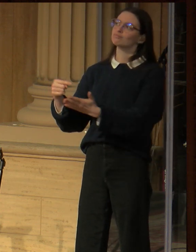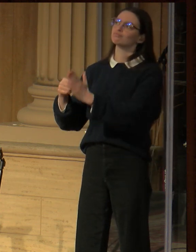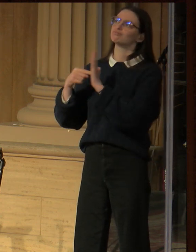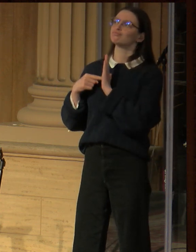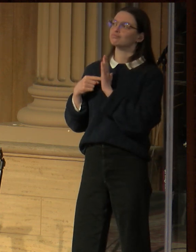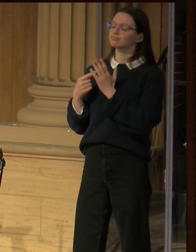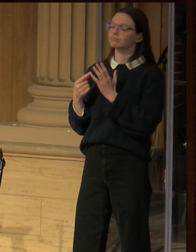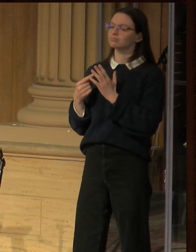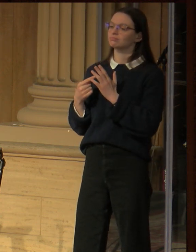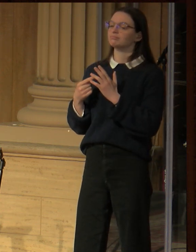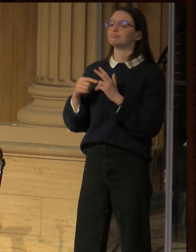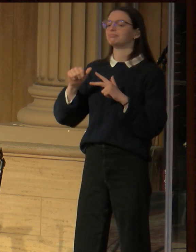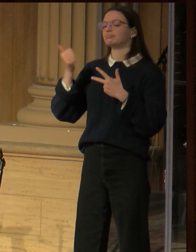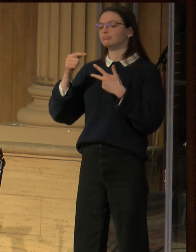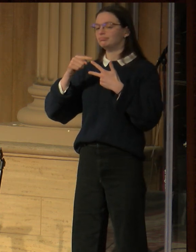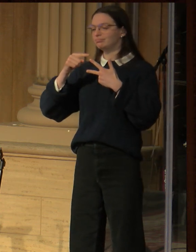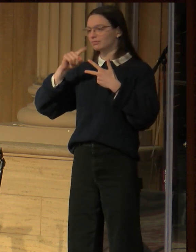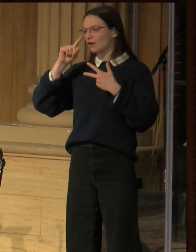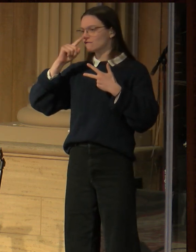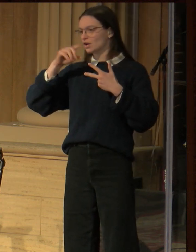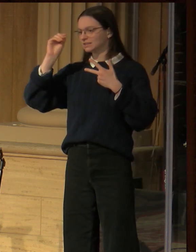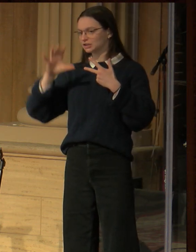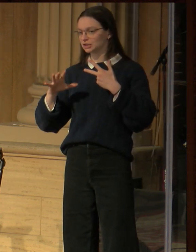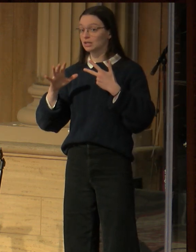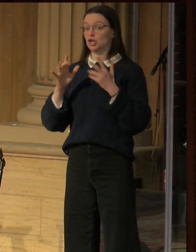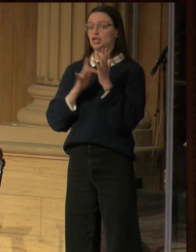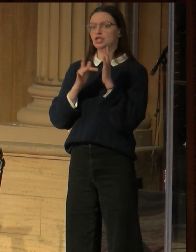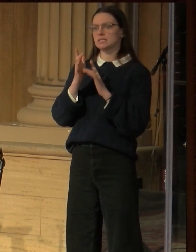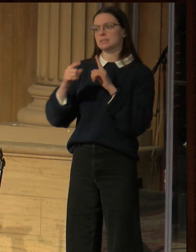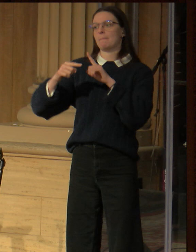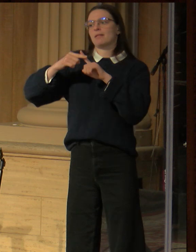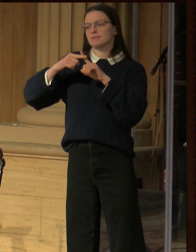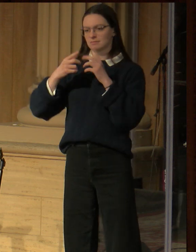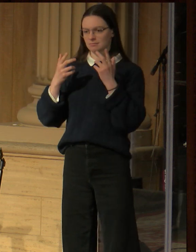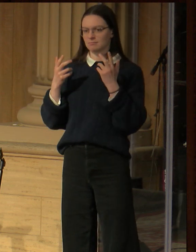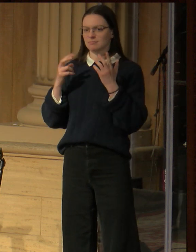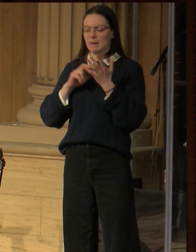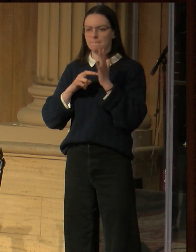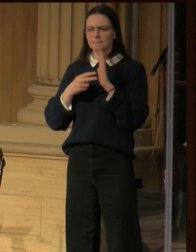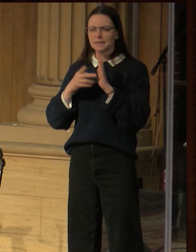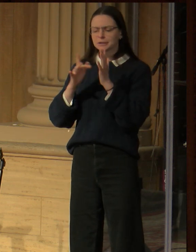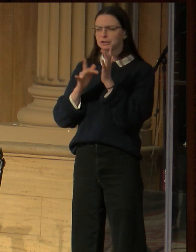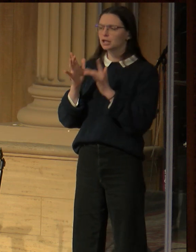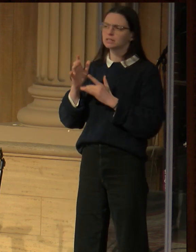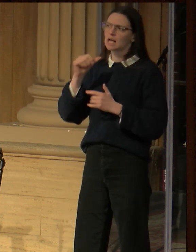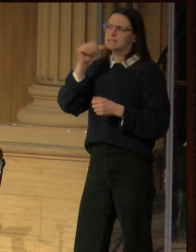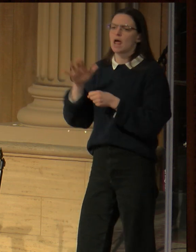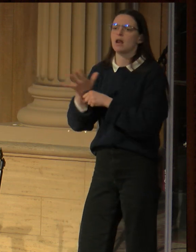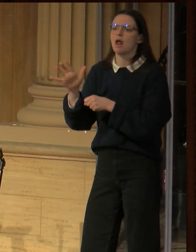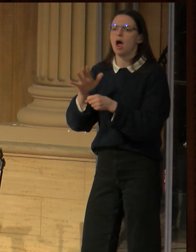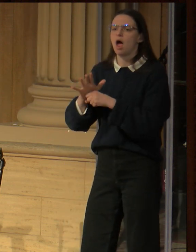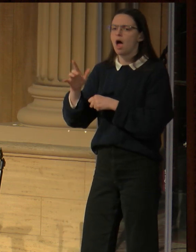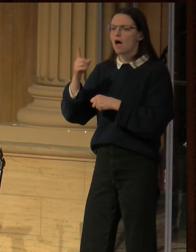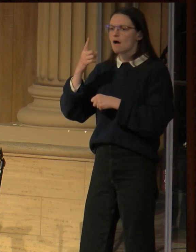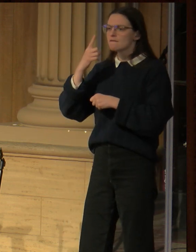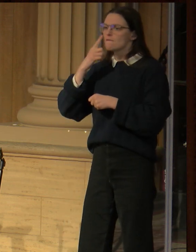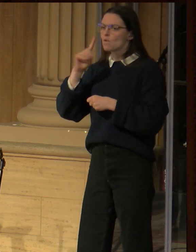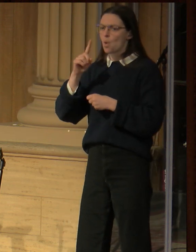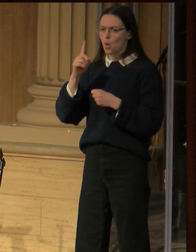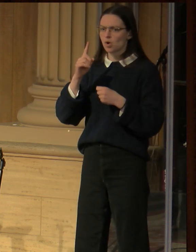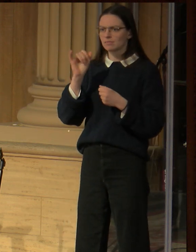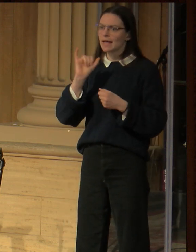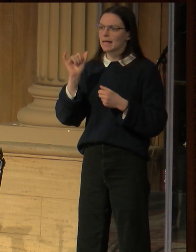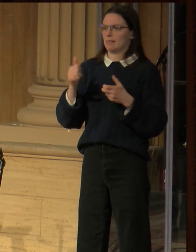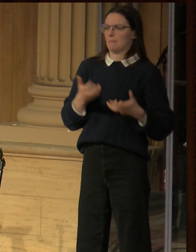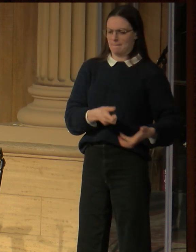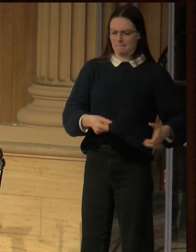Another form of false teaching that's opposed to Jesus is Jesus plus teaching. It's the teaching that says that Jesus isn't enough, that he isn't enough to fill the baskets of the